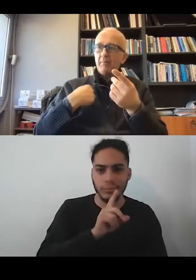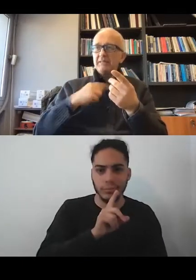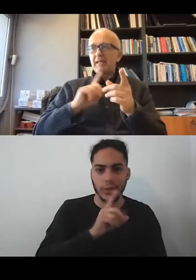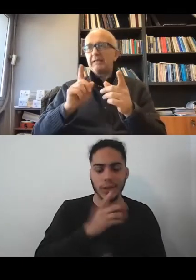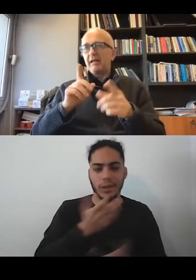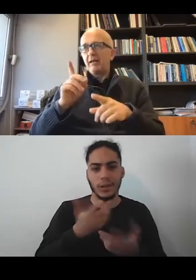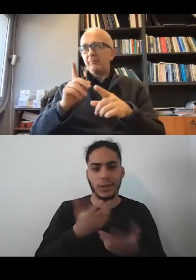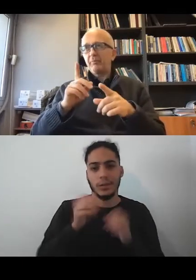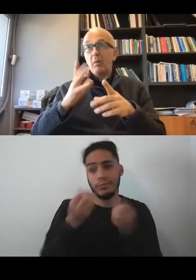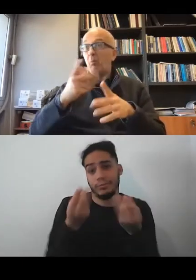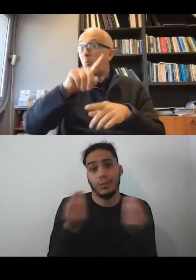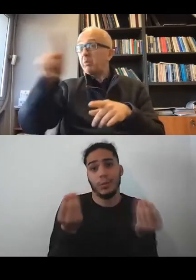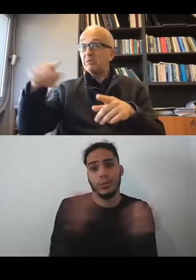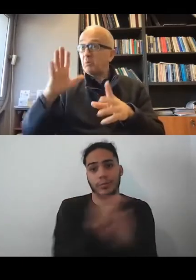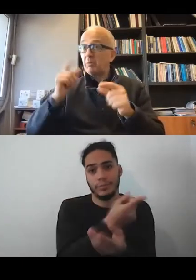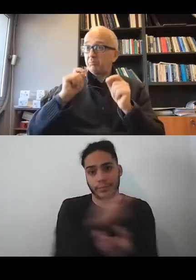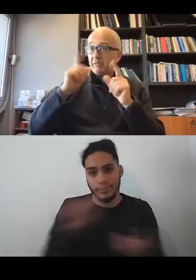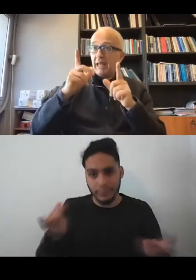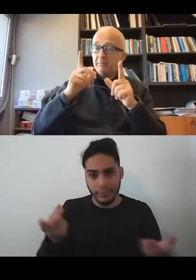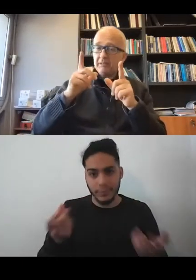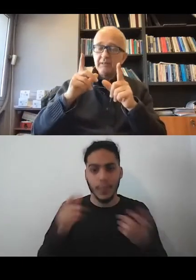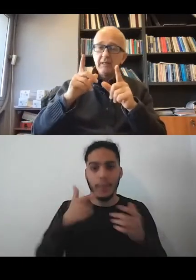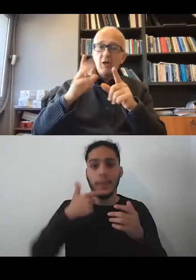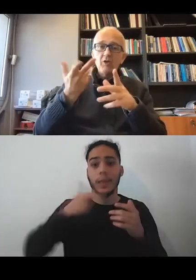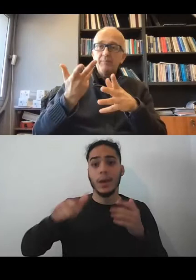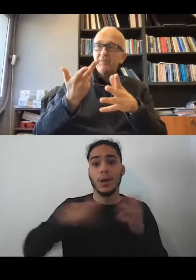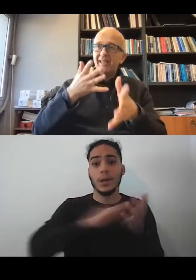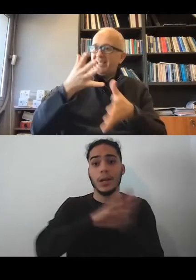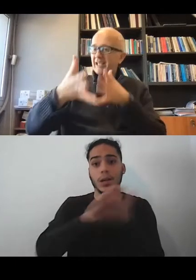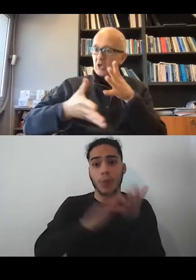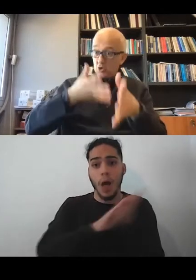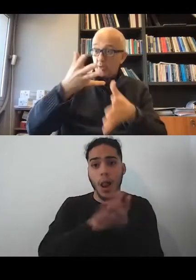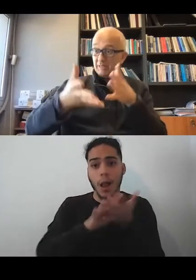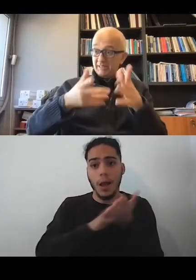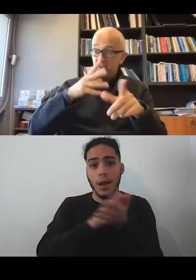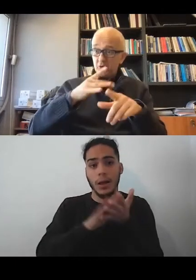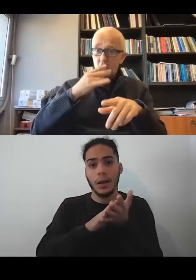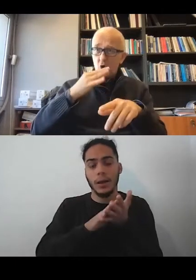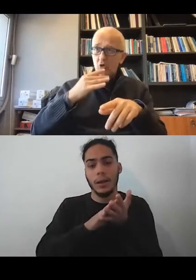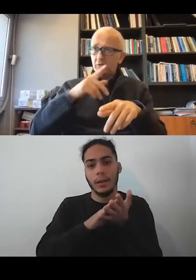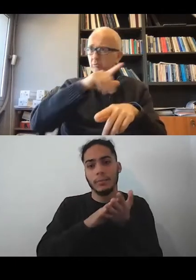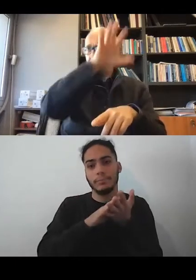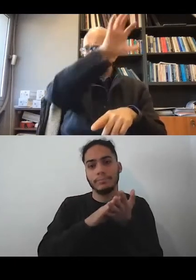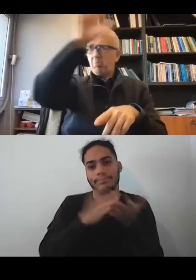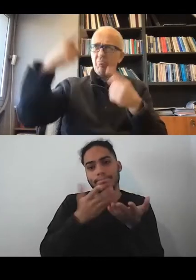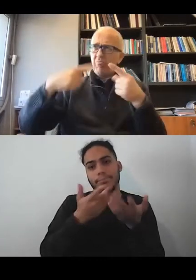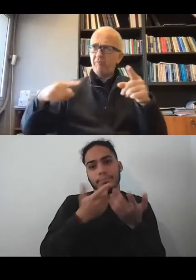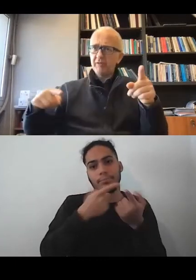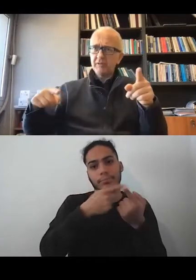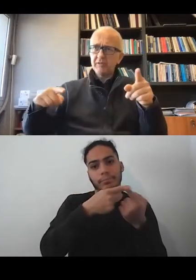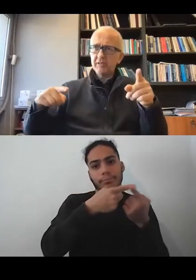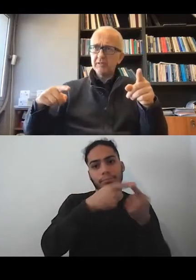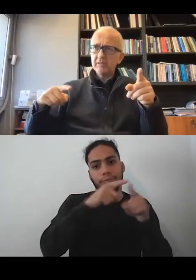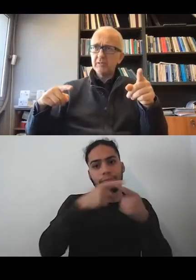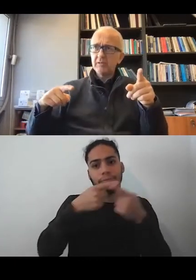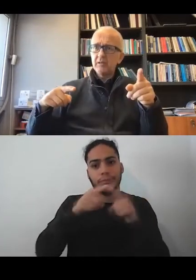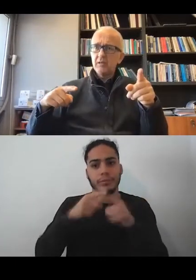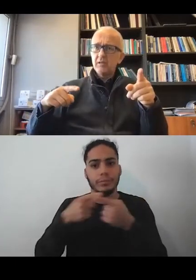many of you is that sign languages are, the different sign languages are, for the most part,